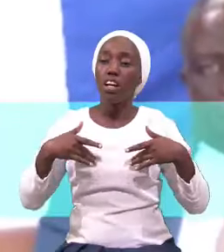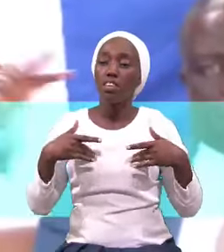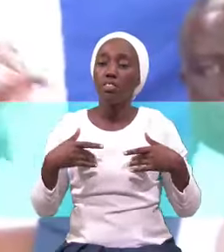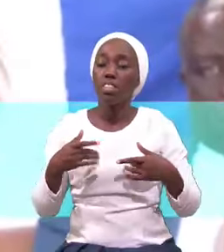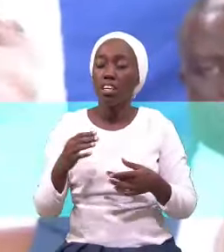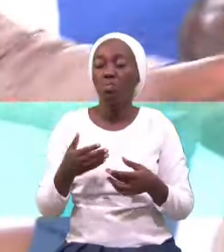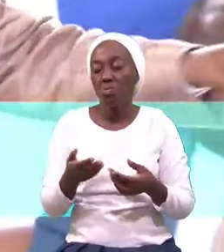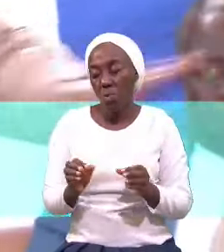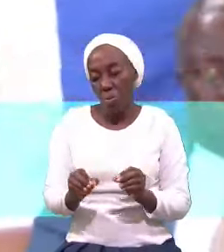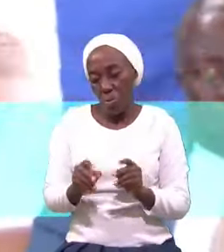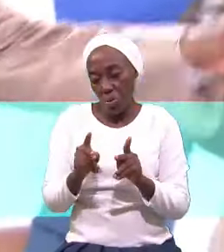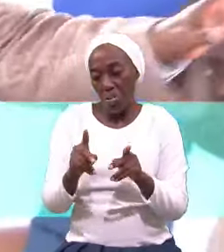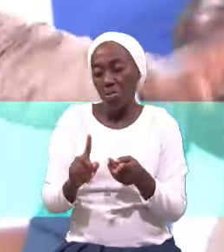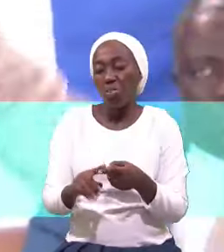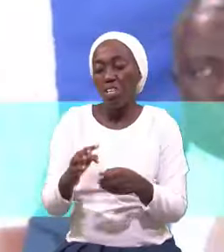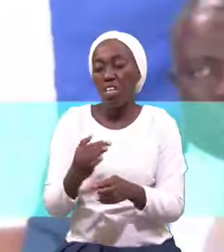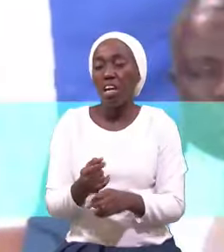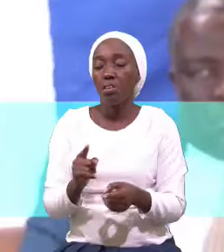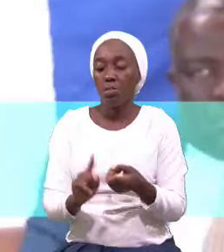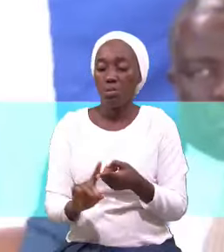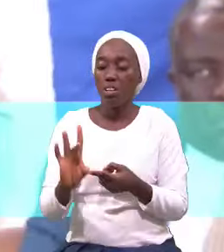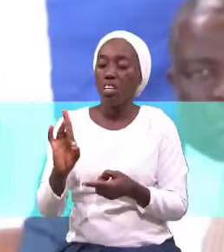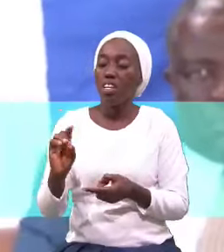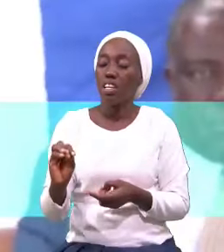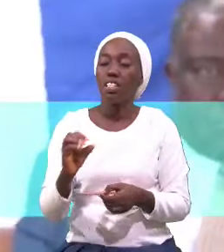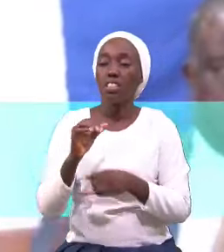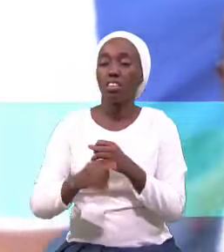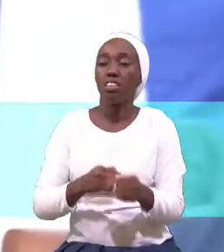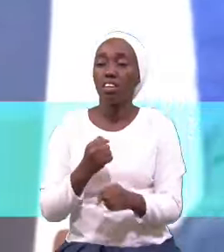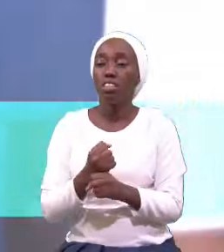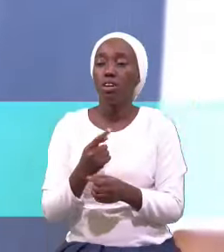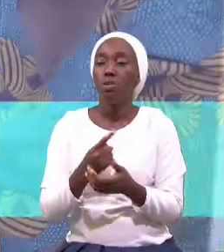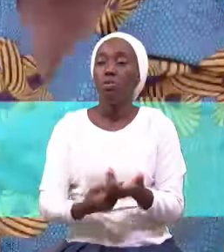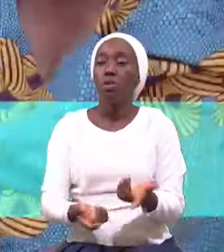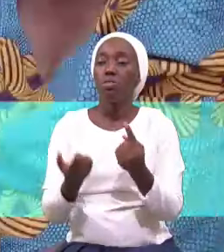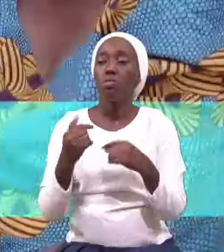80 years, four score, after that, no